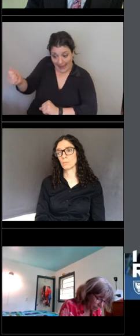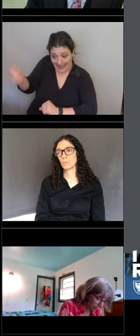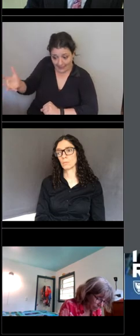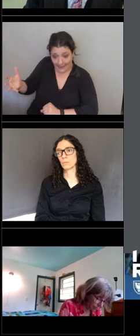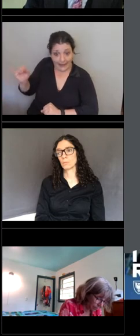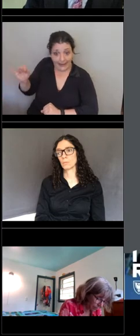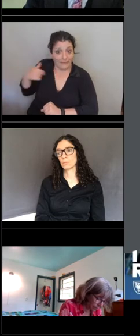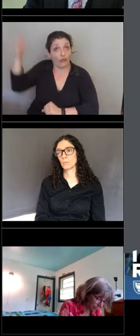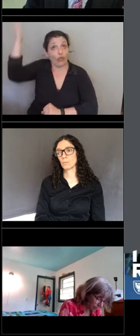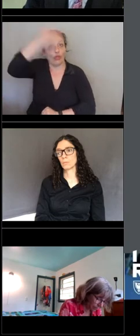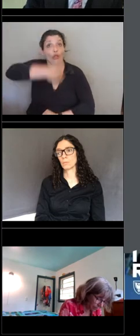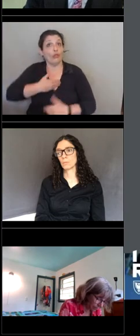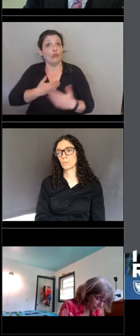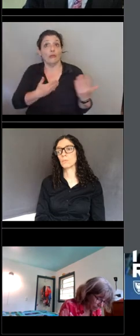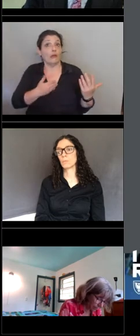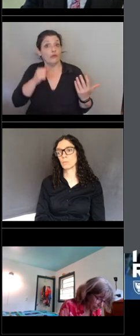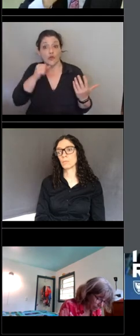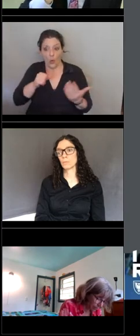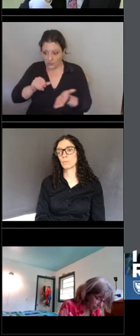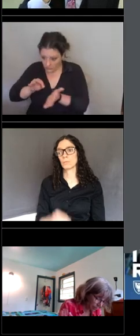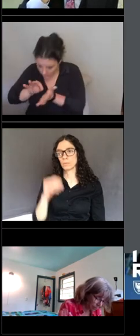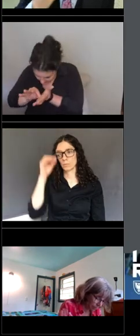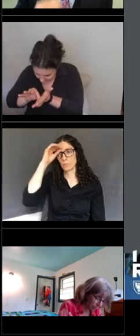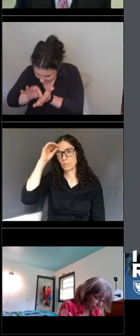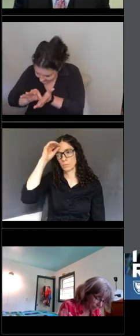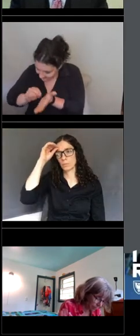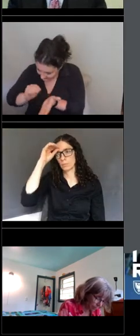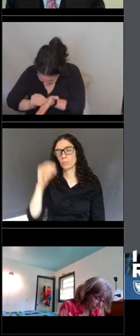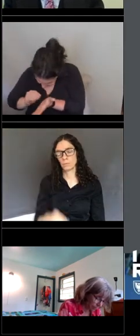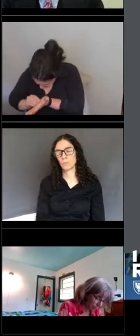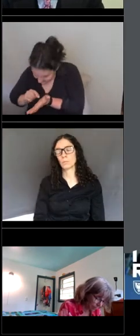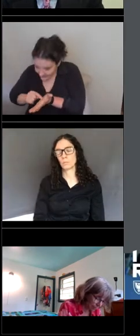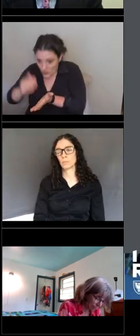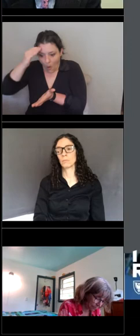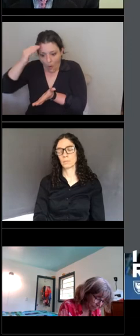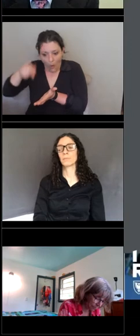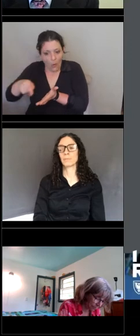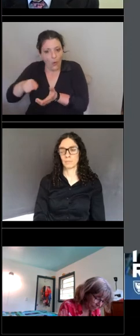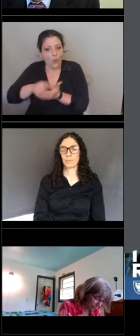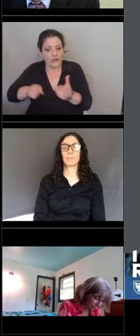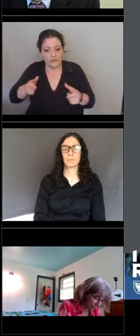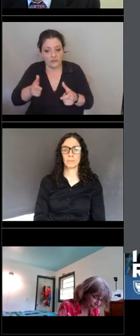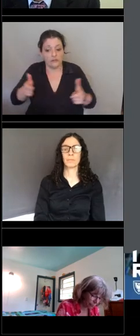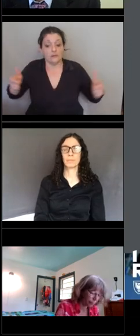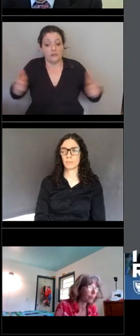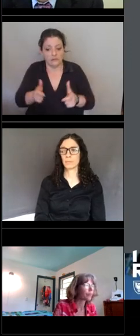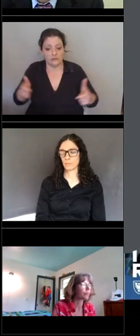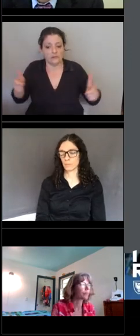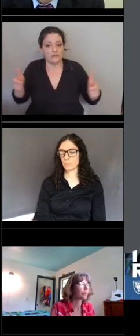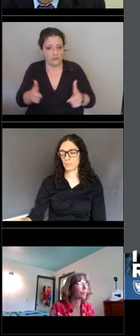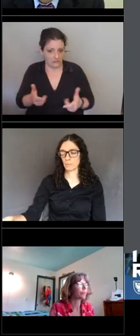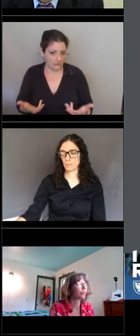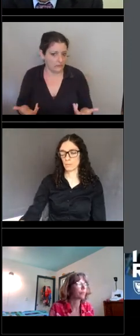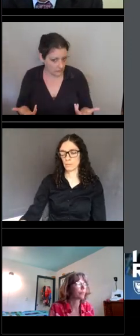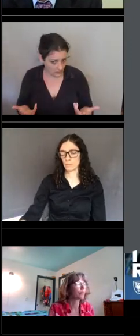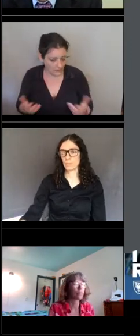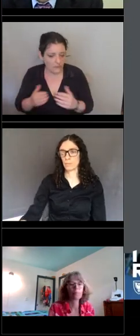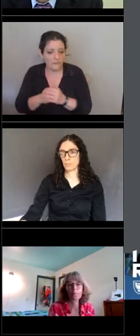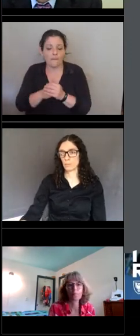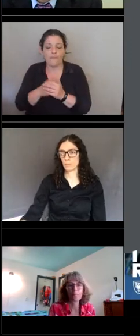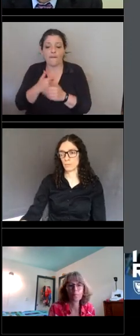So at bare minimum base, we need to have monitoring actions. I appreciated a few of the management plans because they